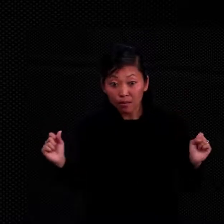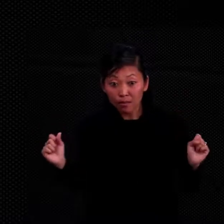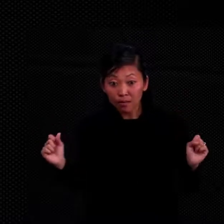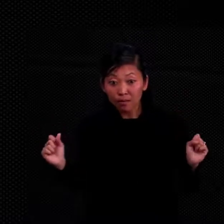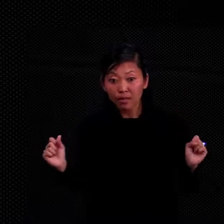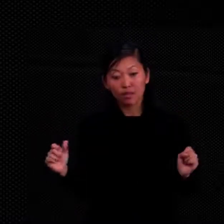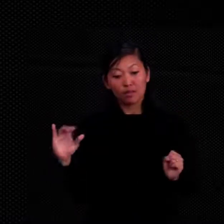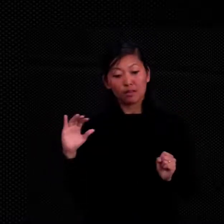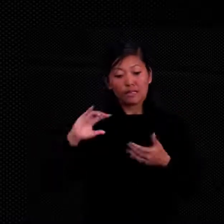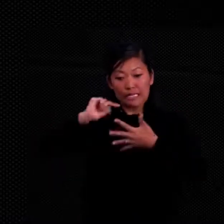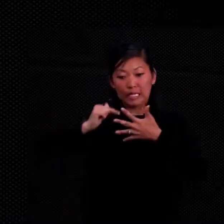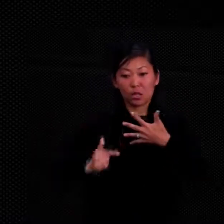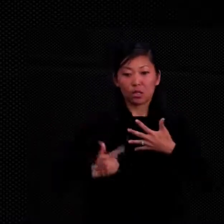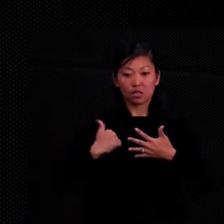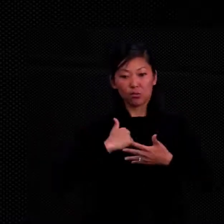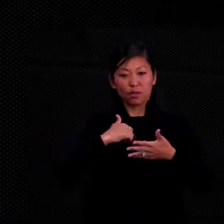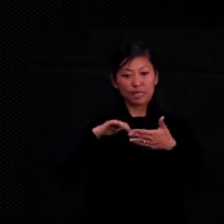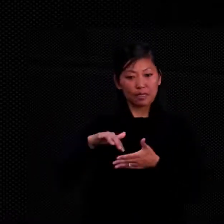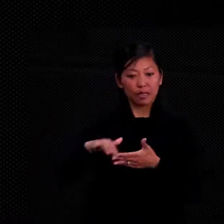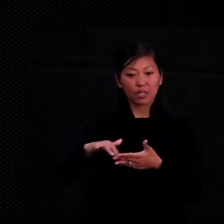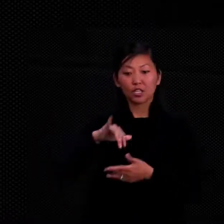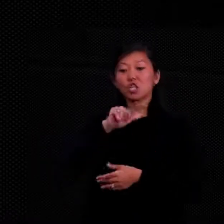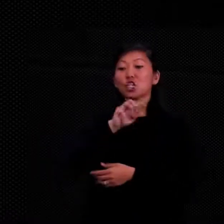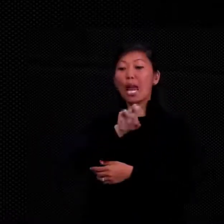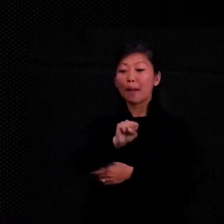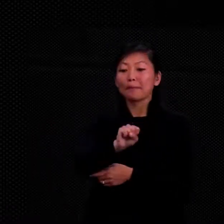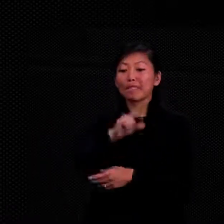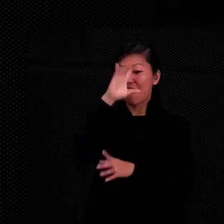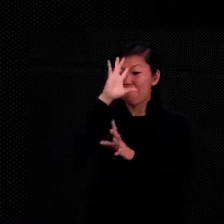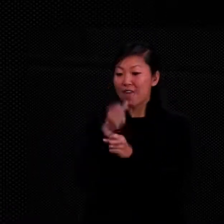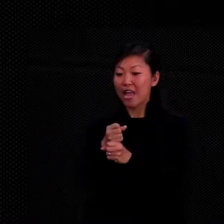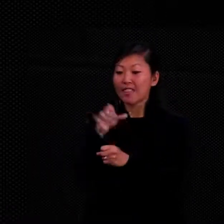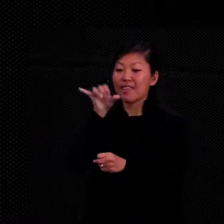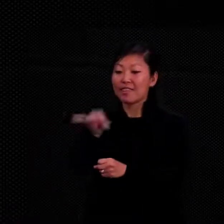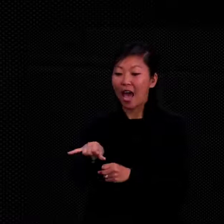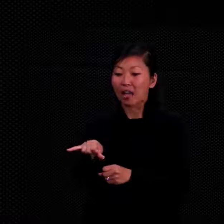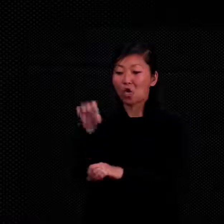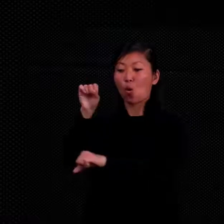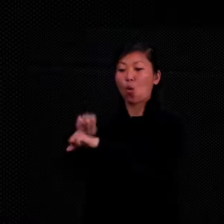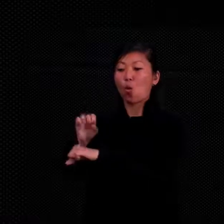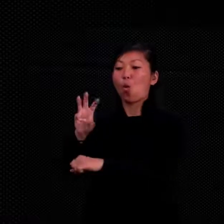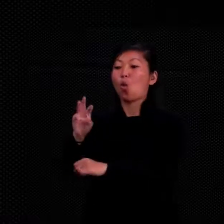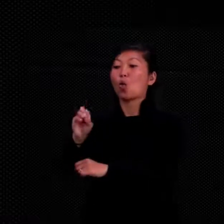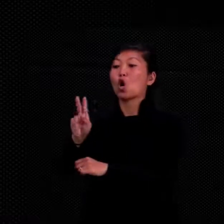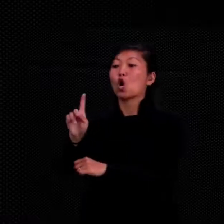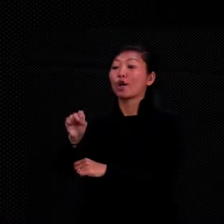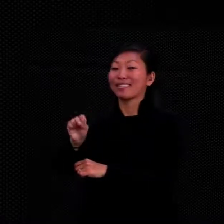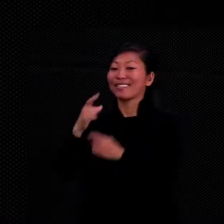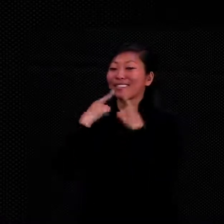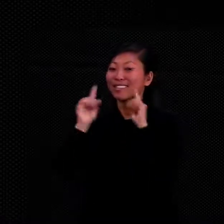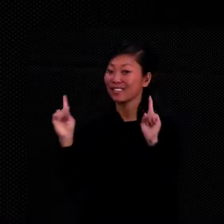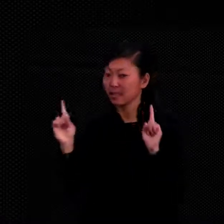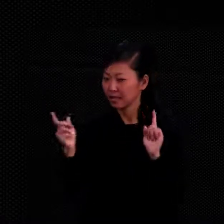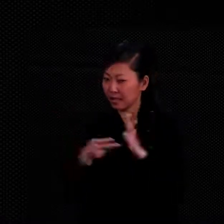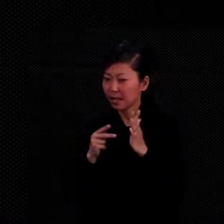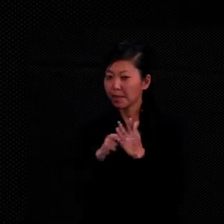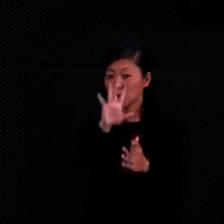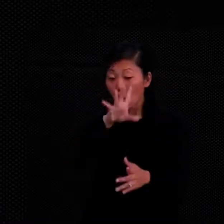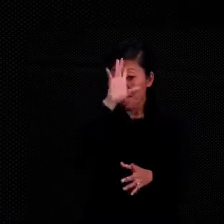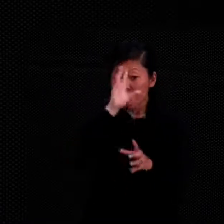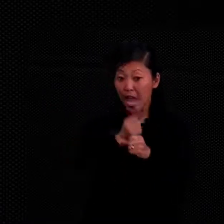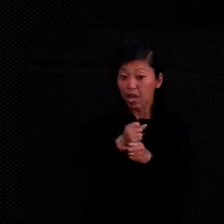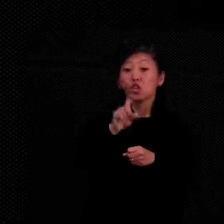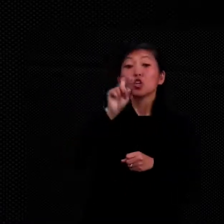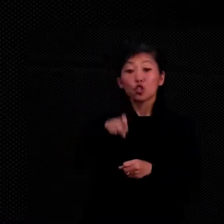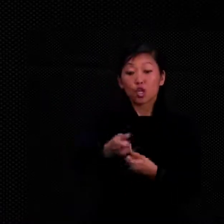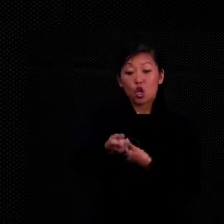series, James, Faith That Works, kind of has a double meaning. First, it means that our faith should produce good works in